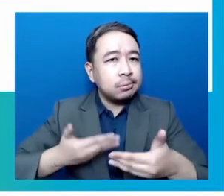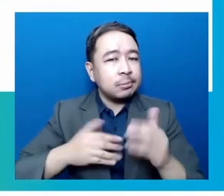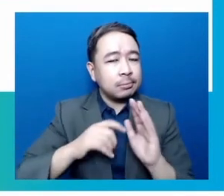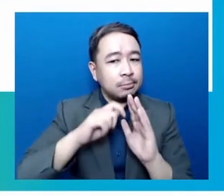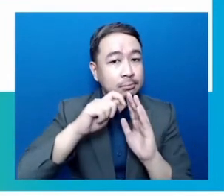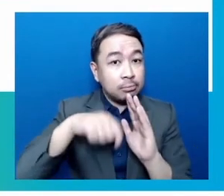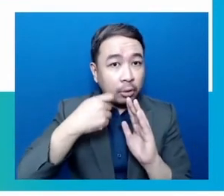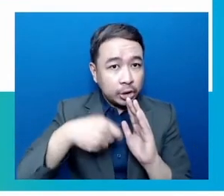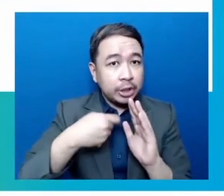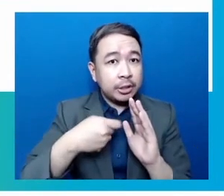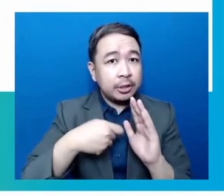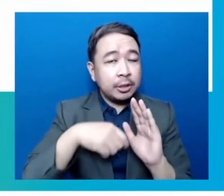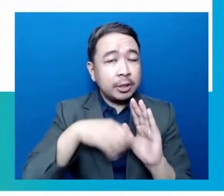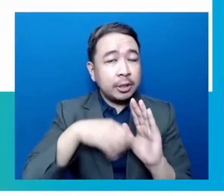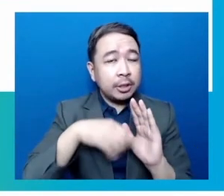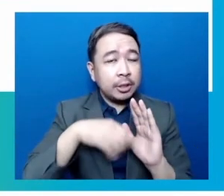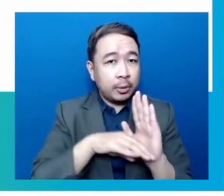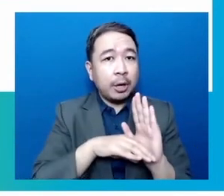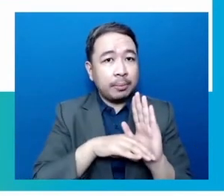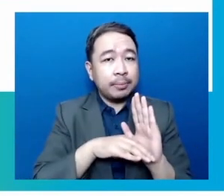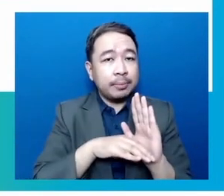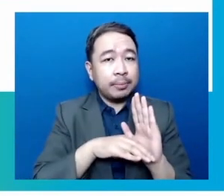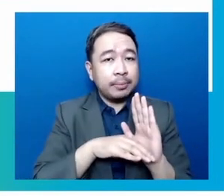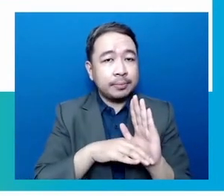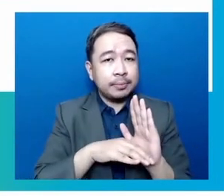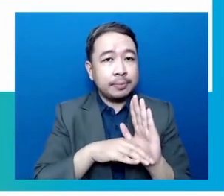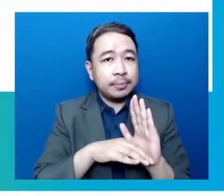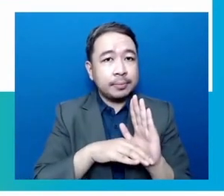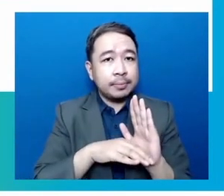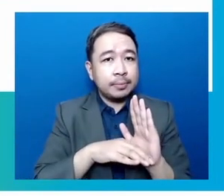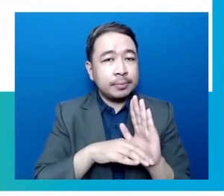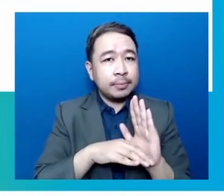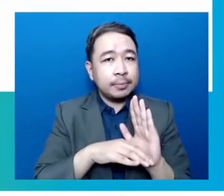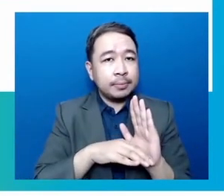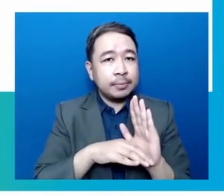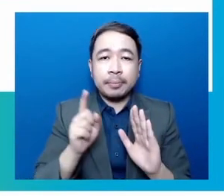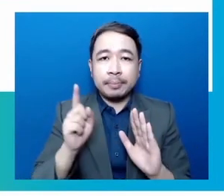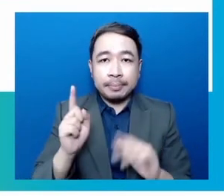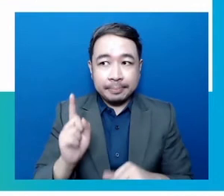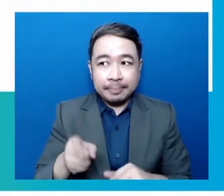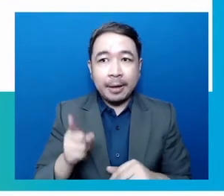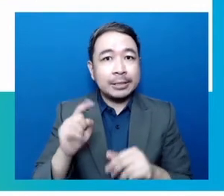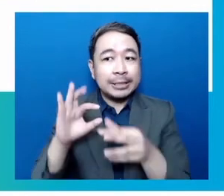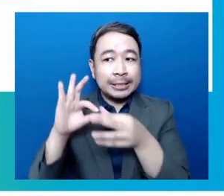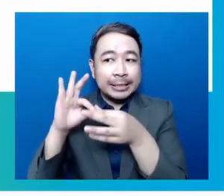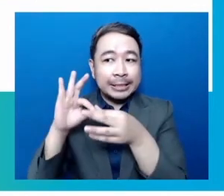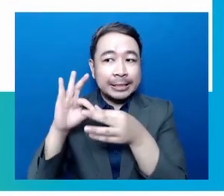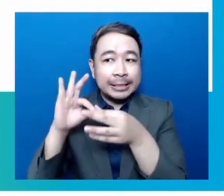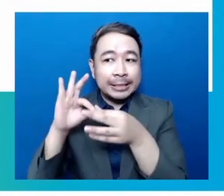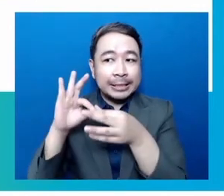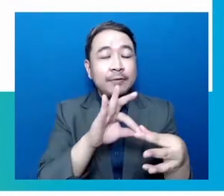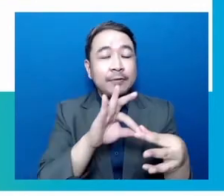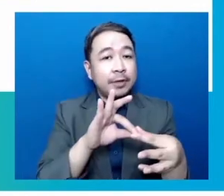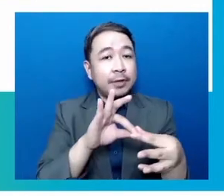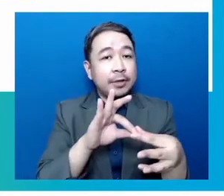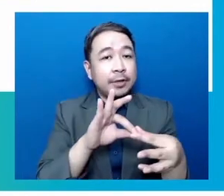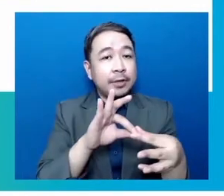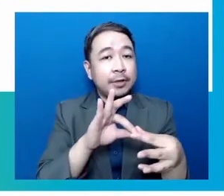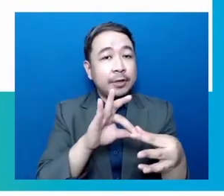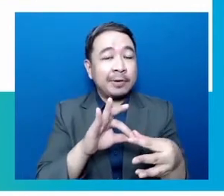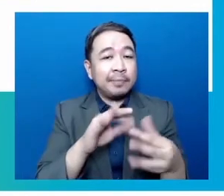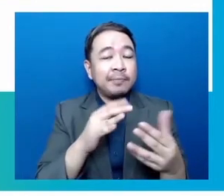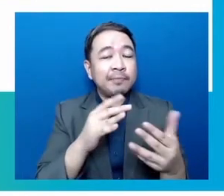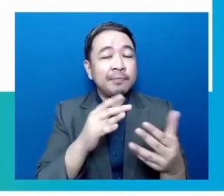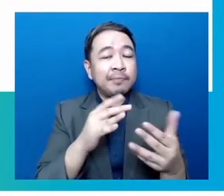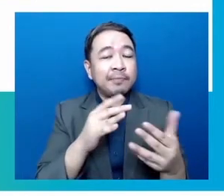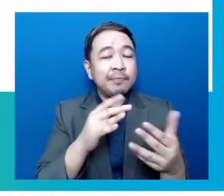be informed and laden with the values we bring to the table. And my